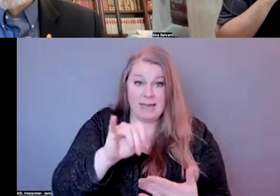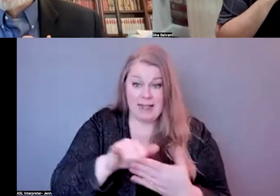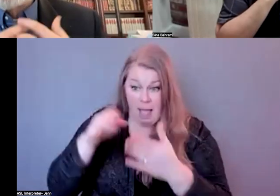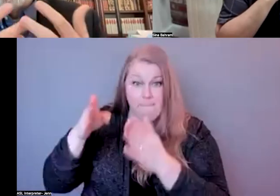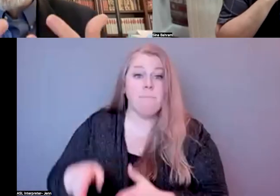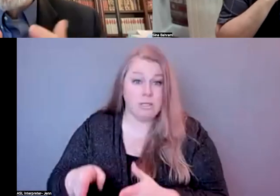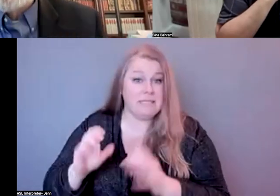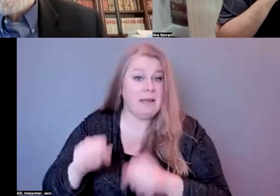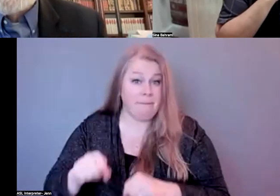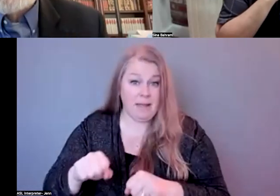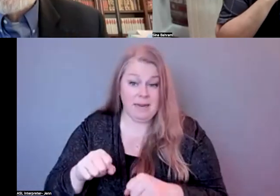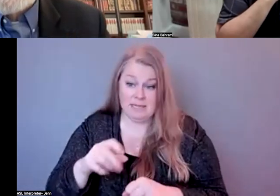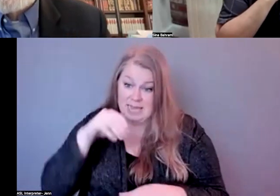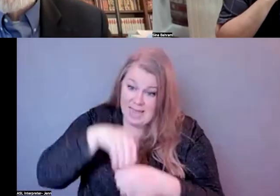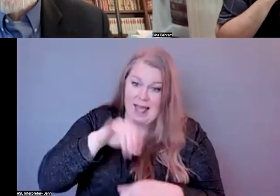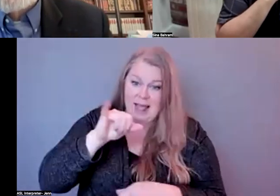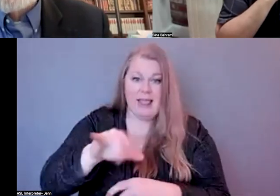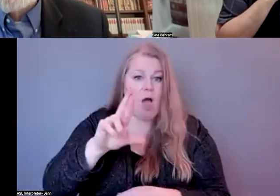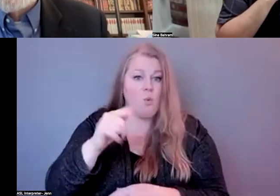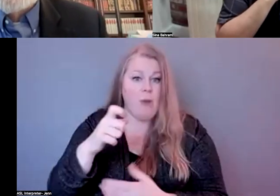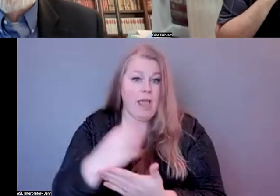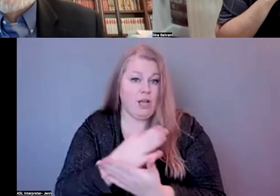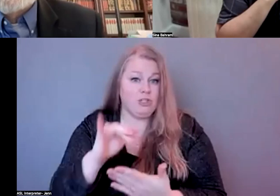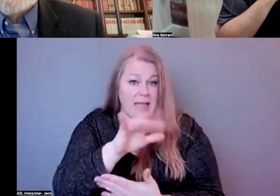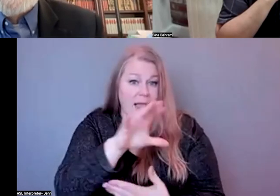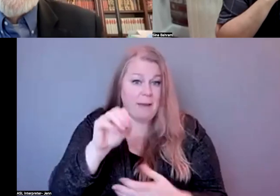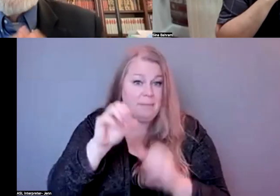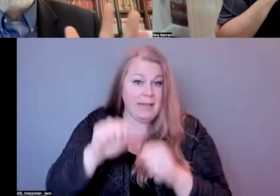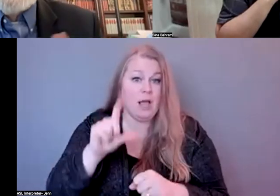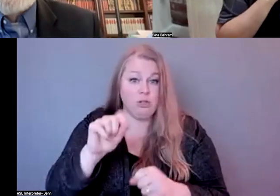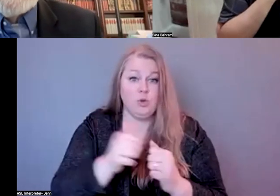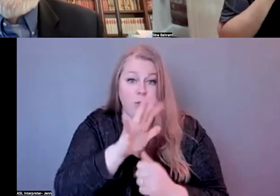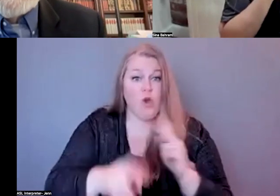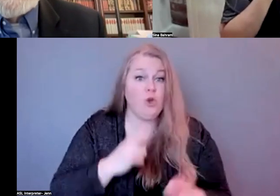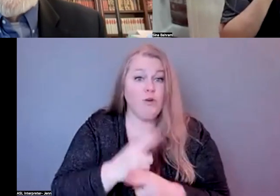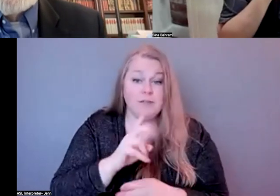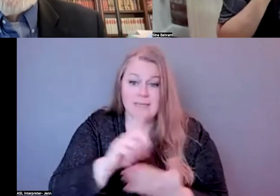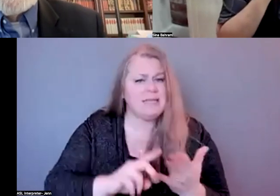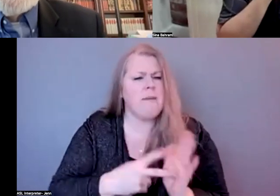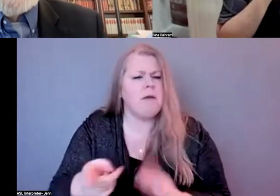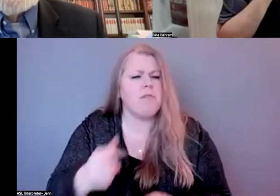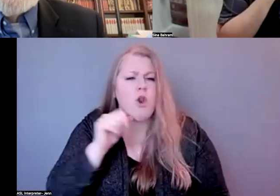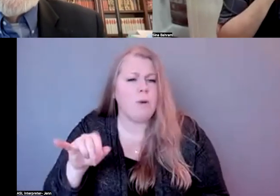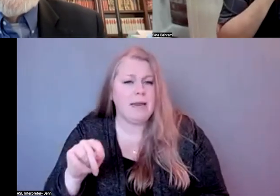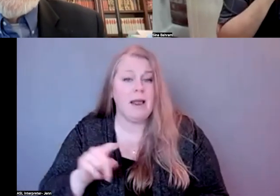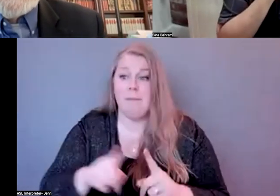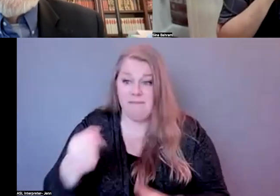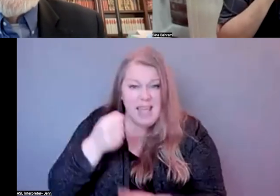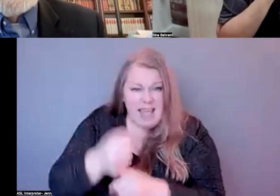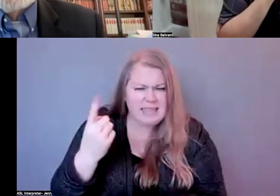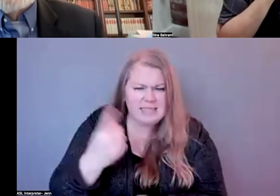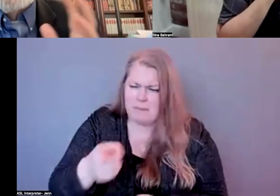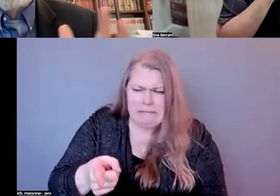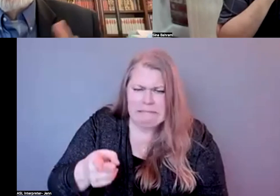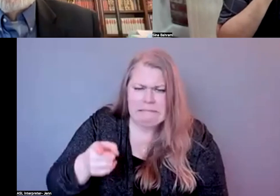person's abilities fall within the range of what that company can do with their universal design, they don't need it. But whenever they hit something they can't